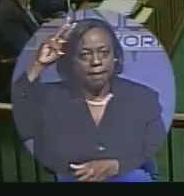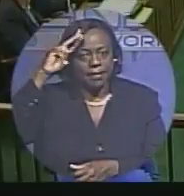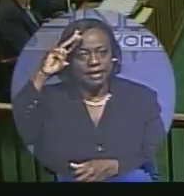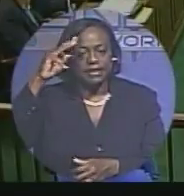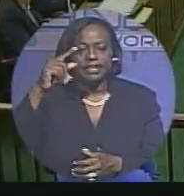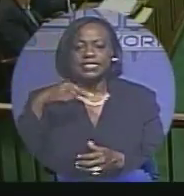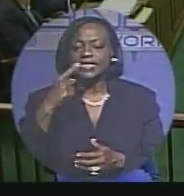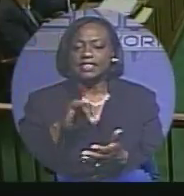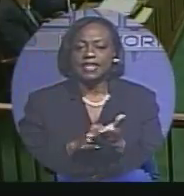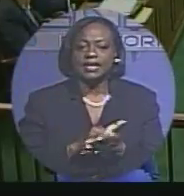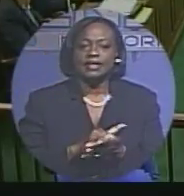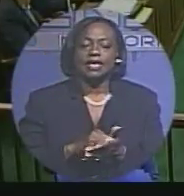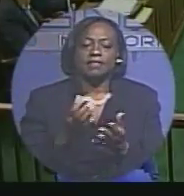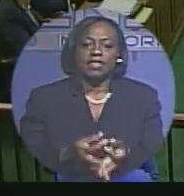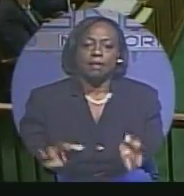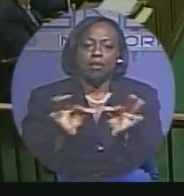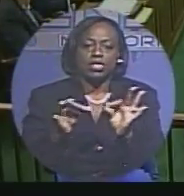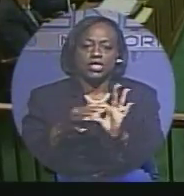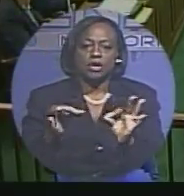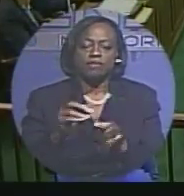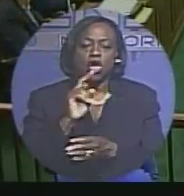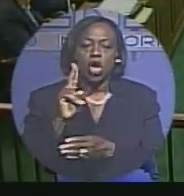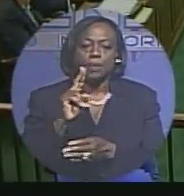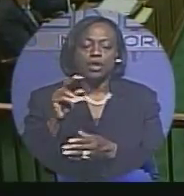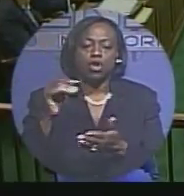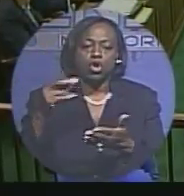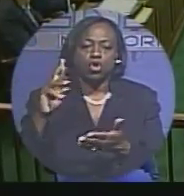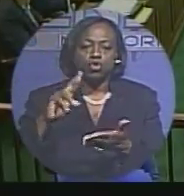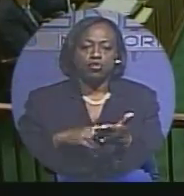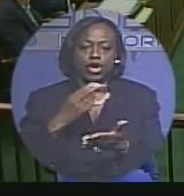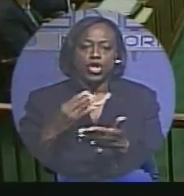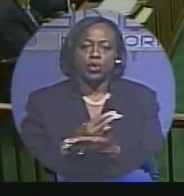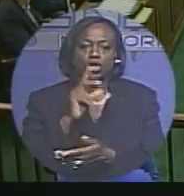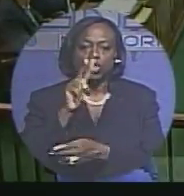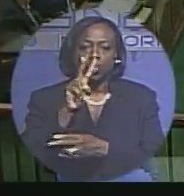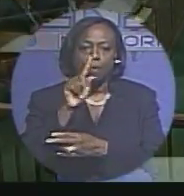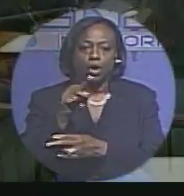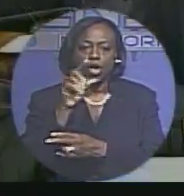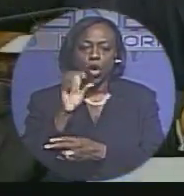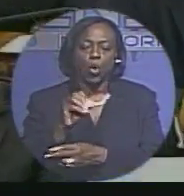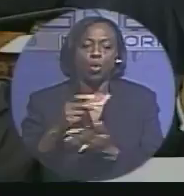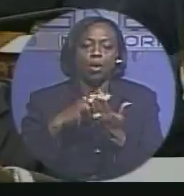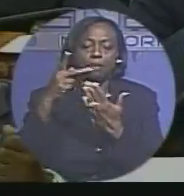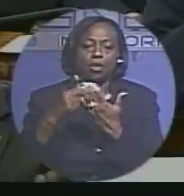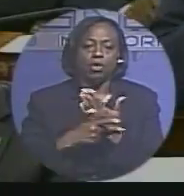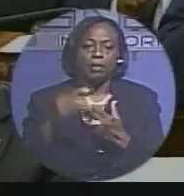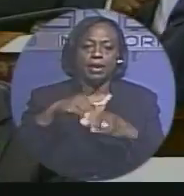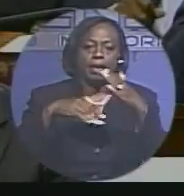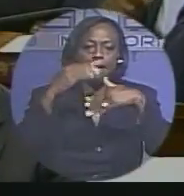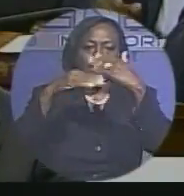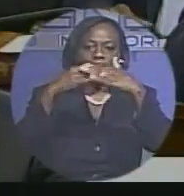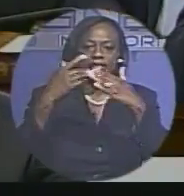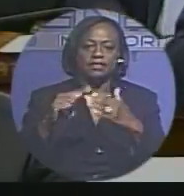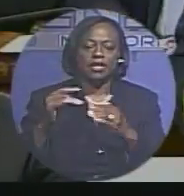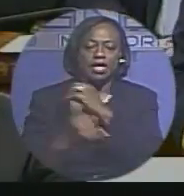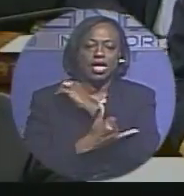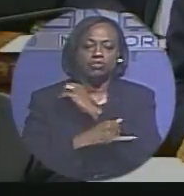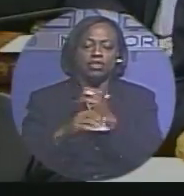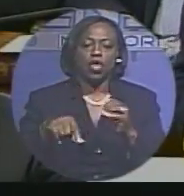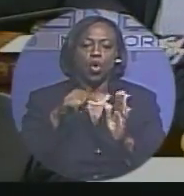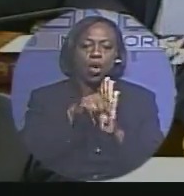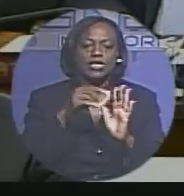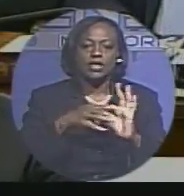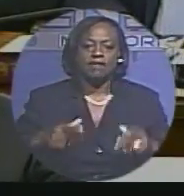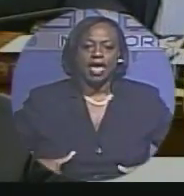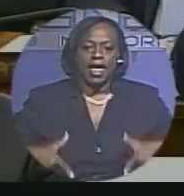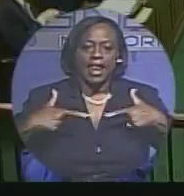the importance of the Urban Renewal 2.0 program in rebuilding the country and the quality of life for many. He said his